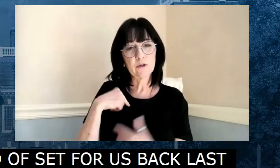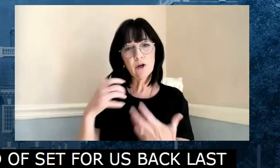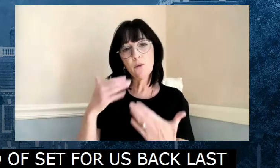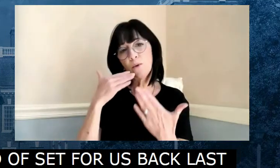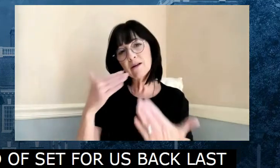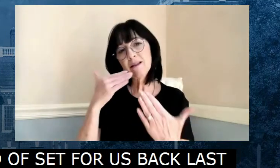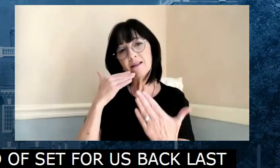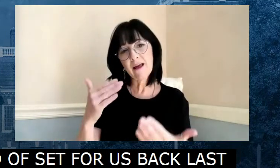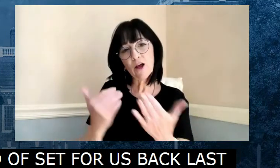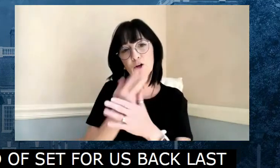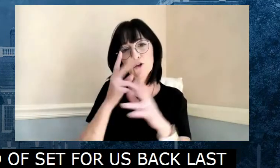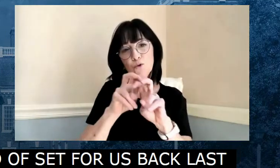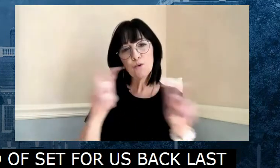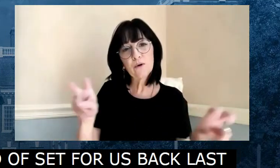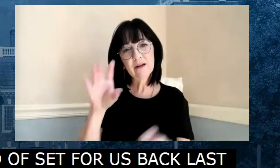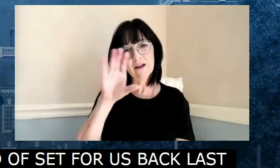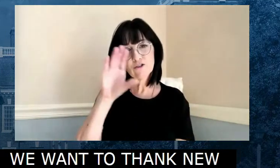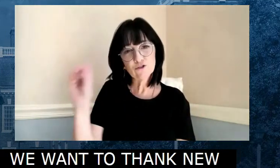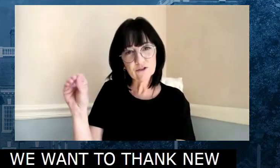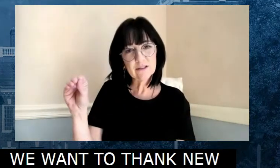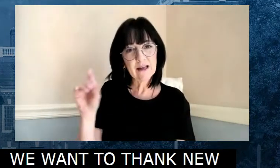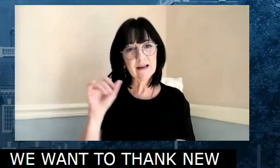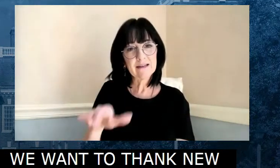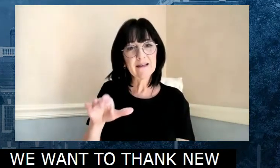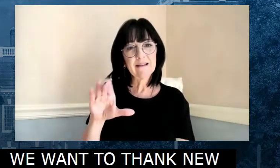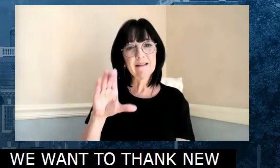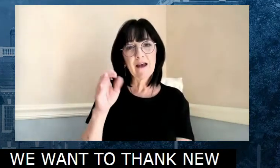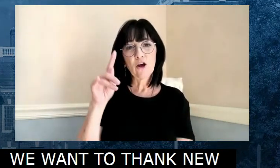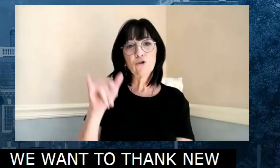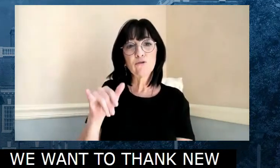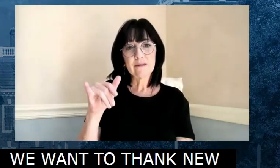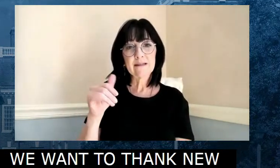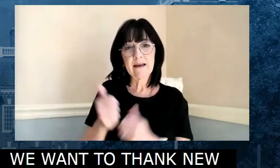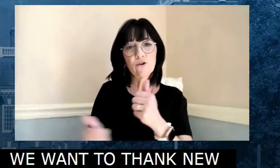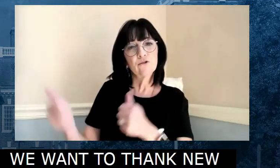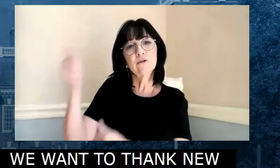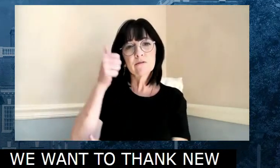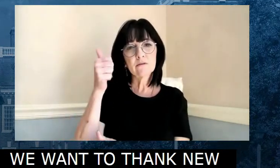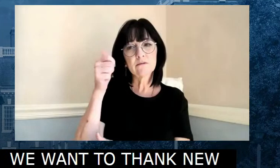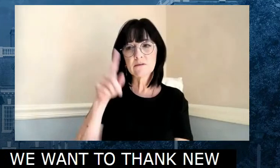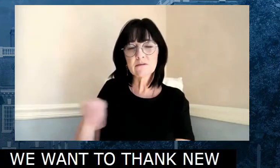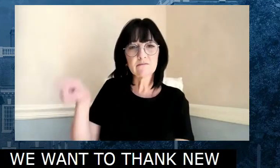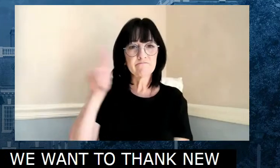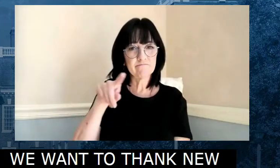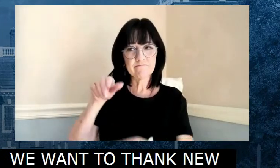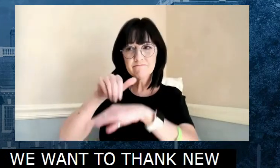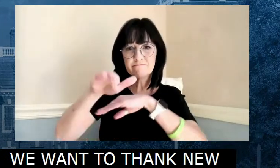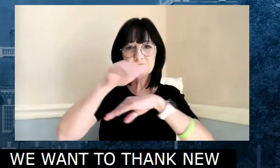County. The county executive and his team over the last year has staffed over,